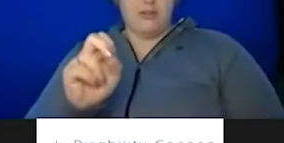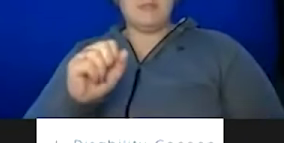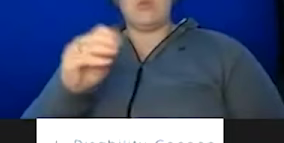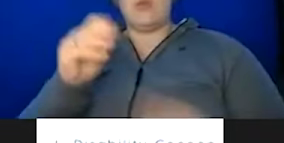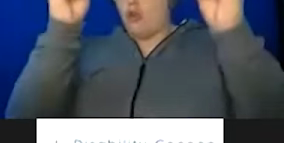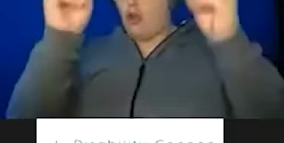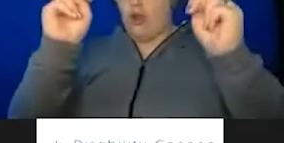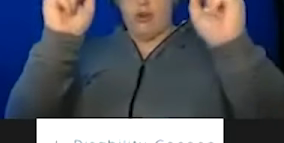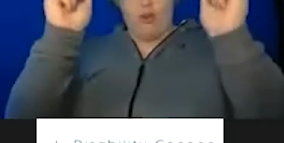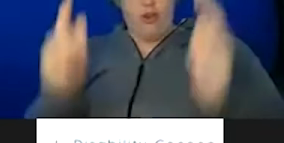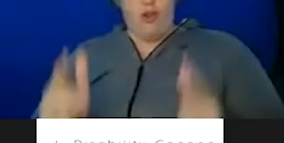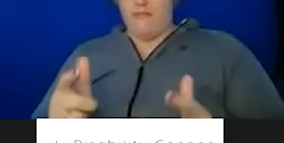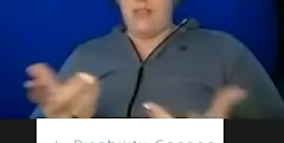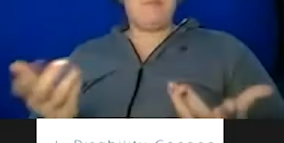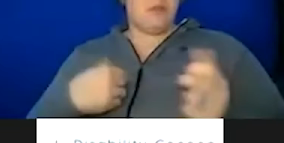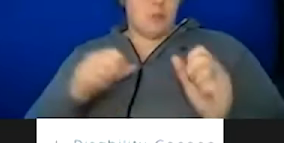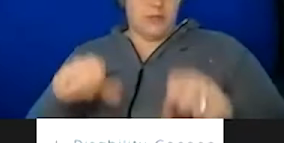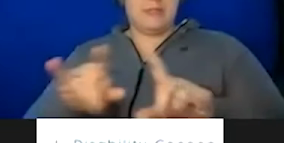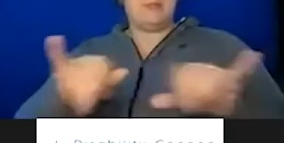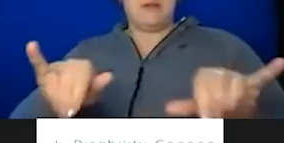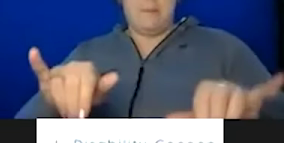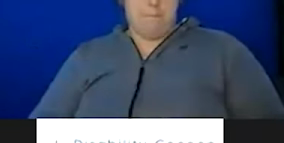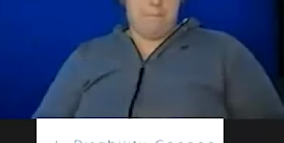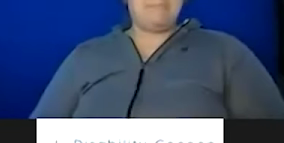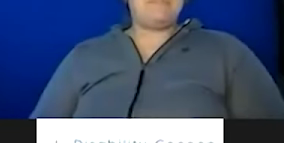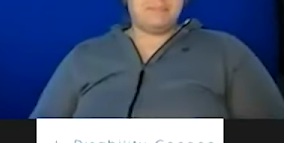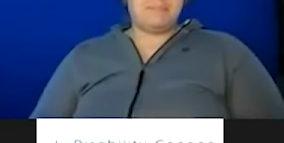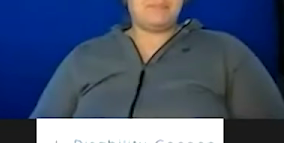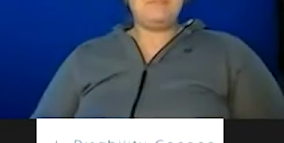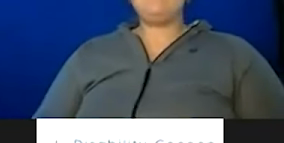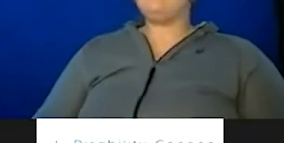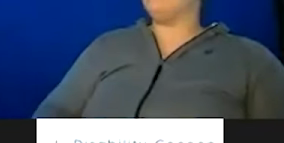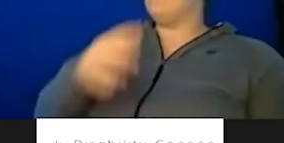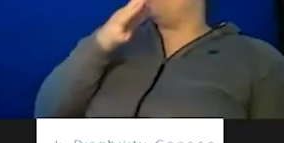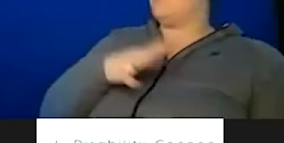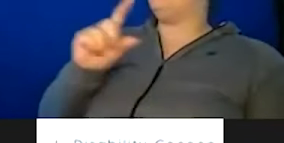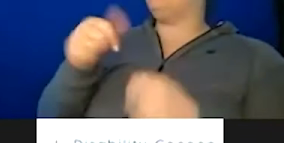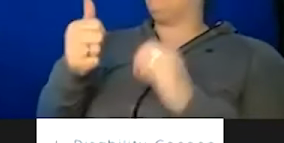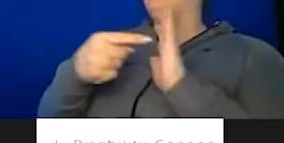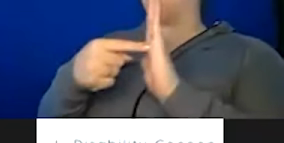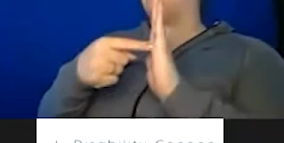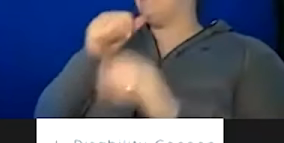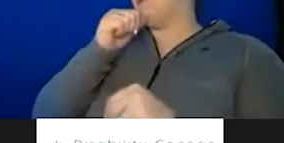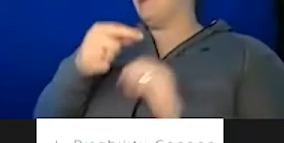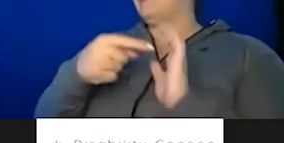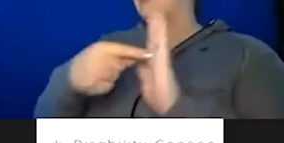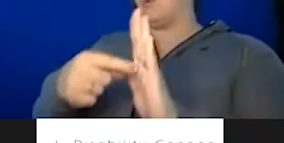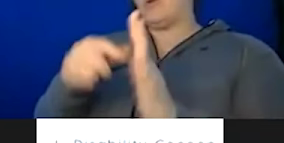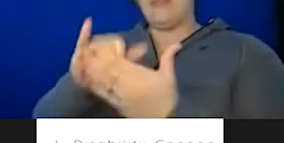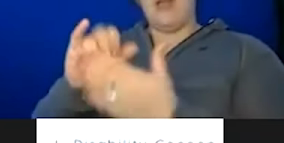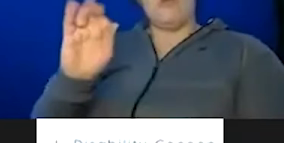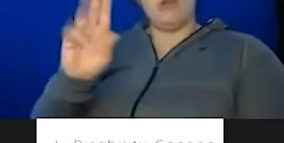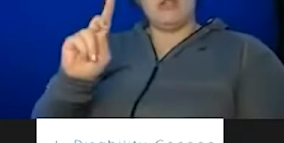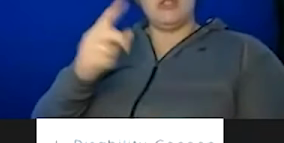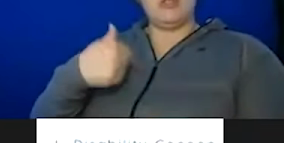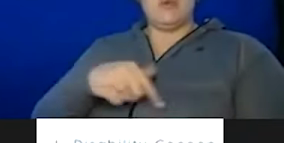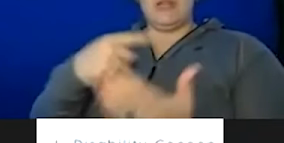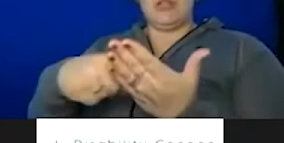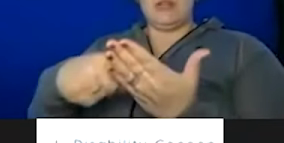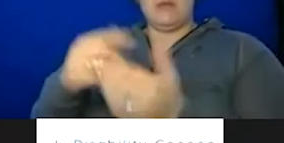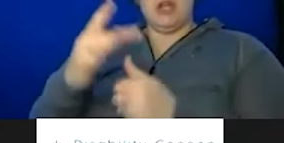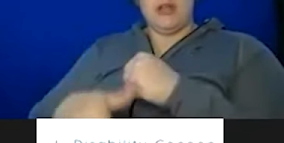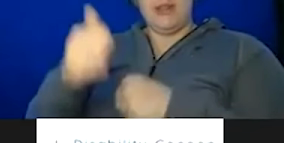Yeah. And then I guess one of the other examples we didn't give you is that, Richard talked earlier about this ecobee